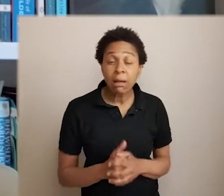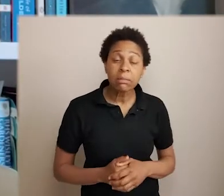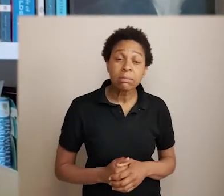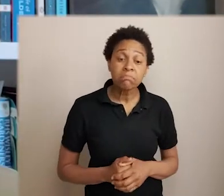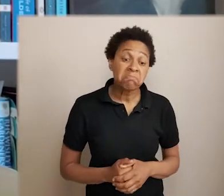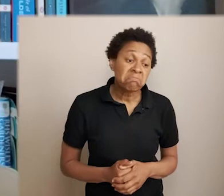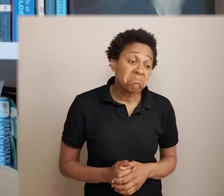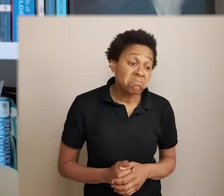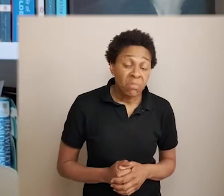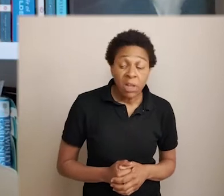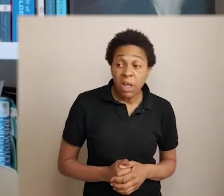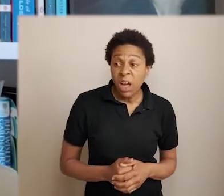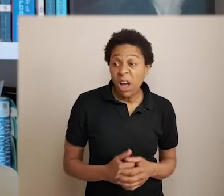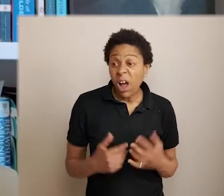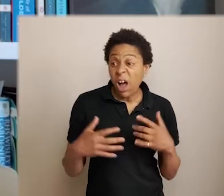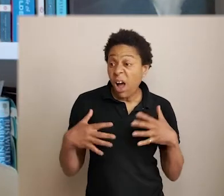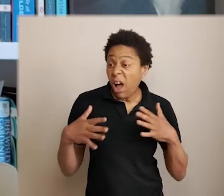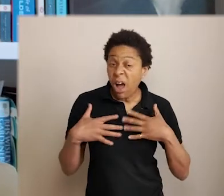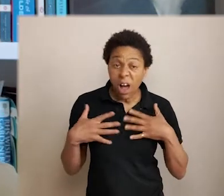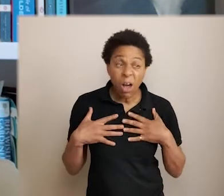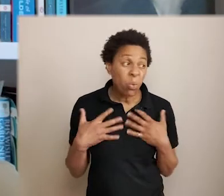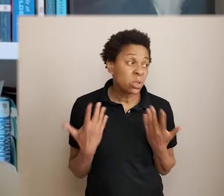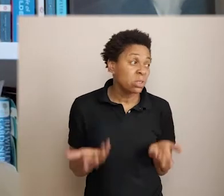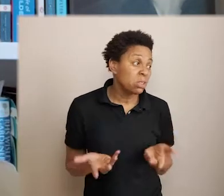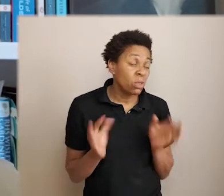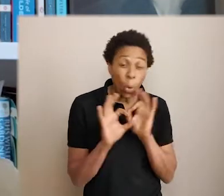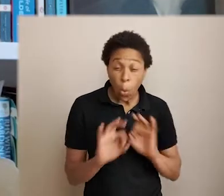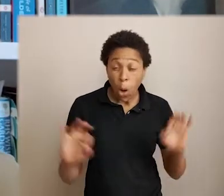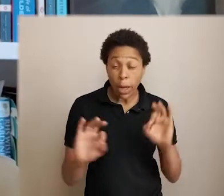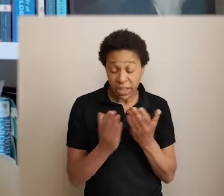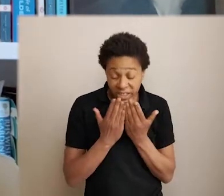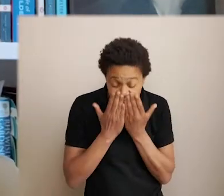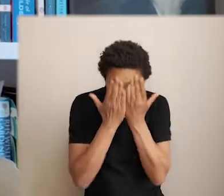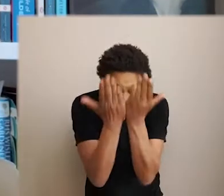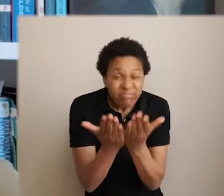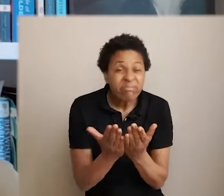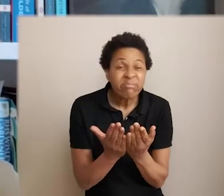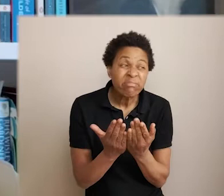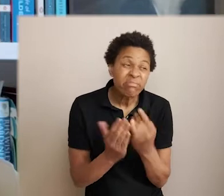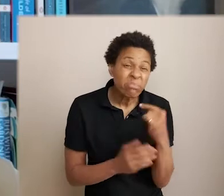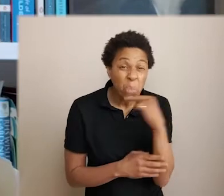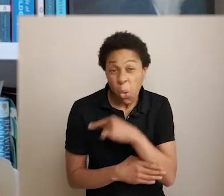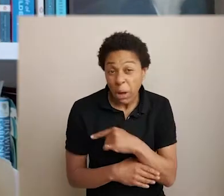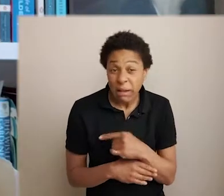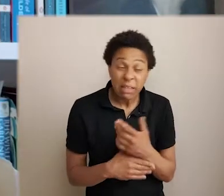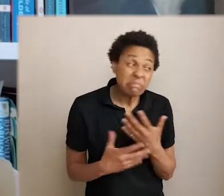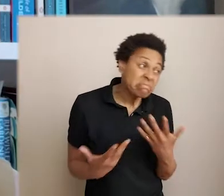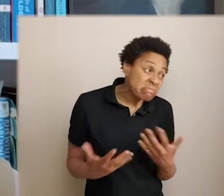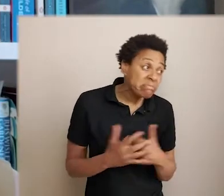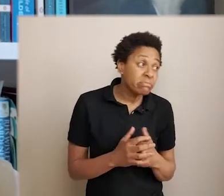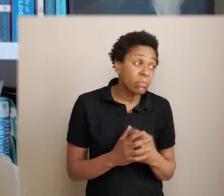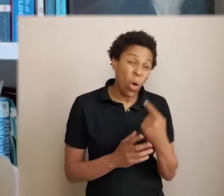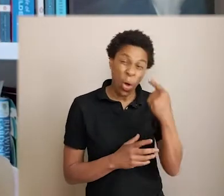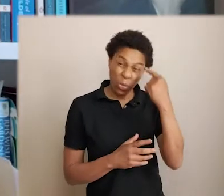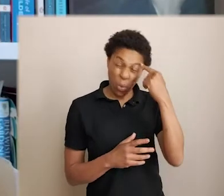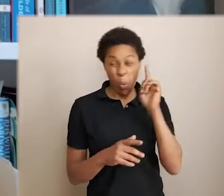And I guess I was just a quietish, bookish kid. I felt like an